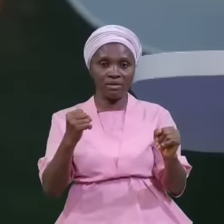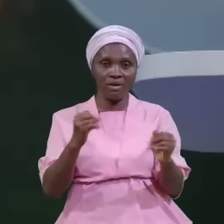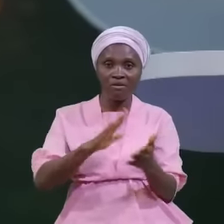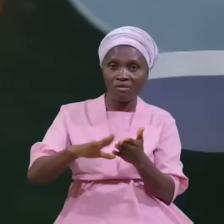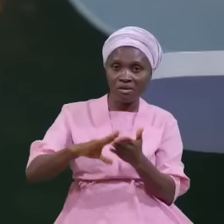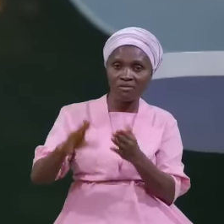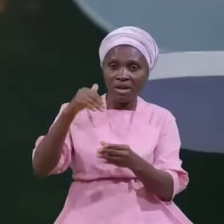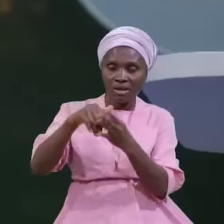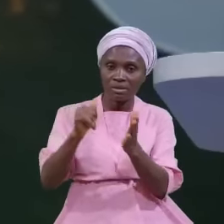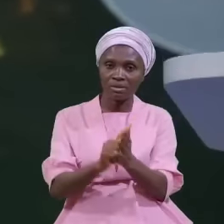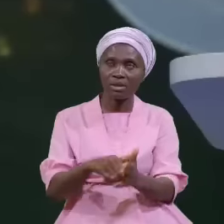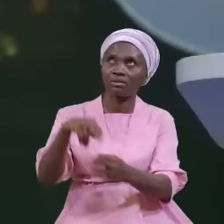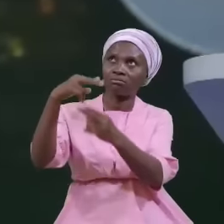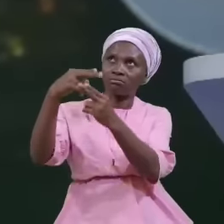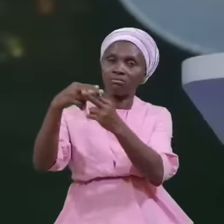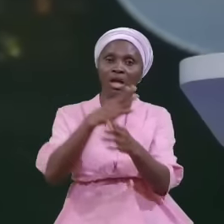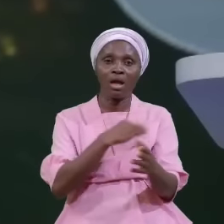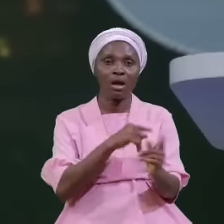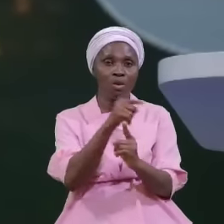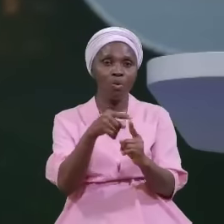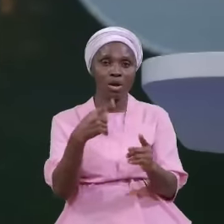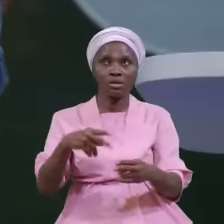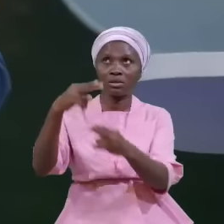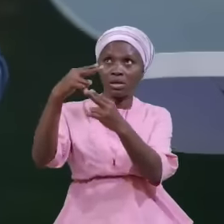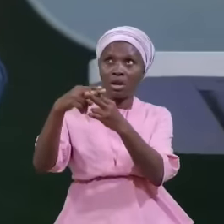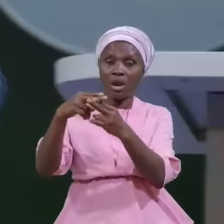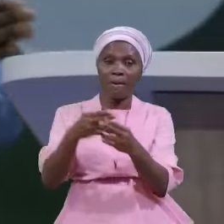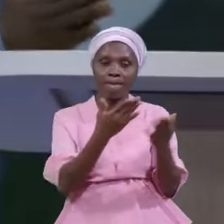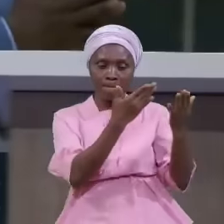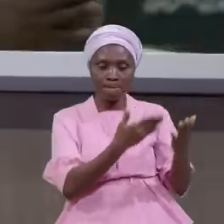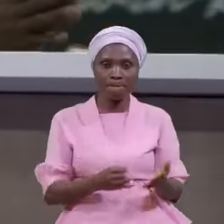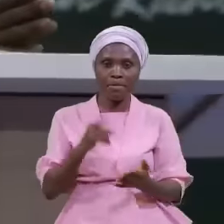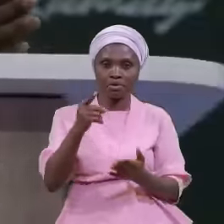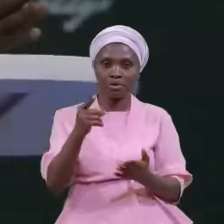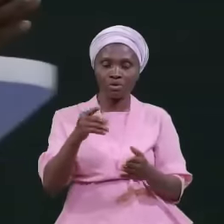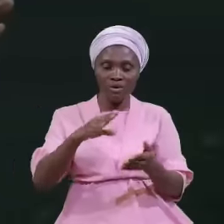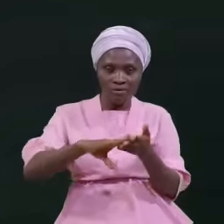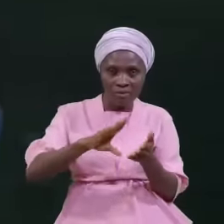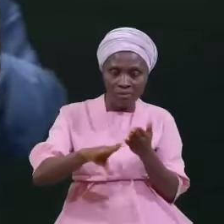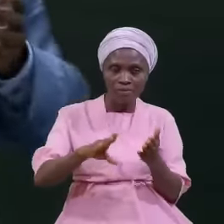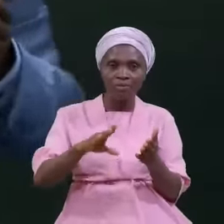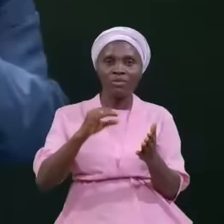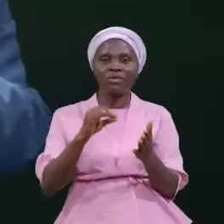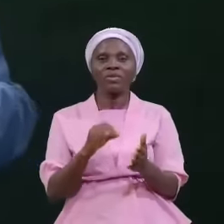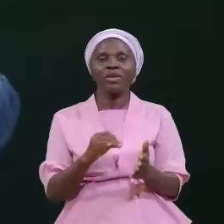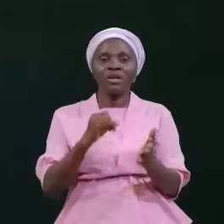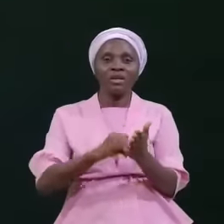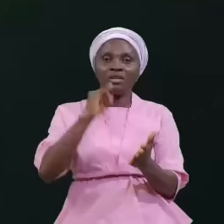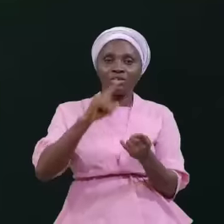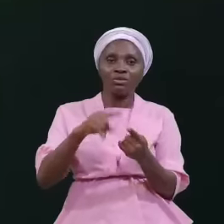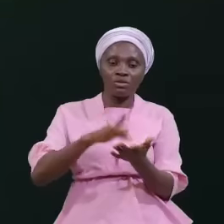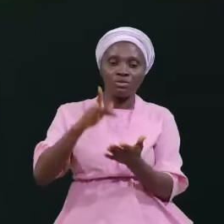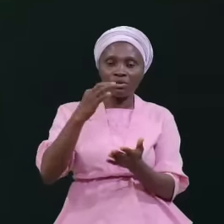And when the name brings you the forgiveness, it is to the glory of the Father.